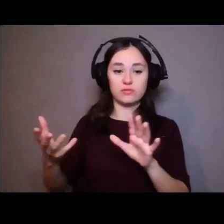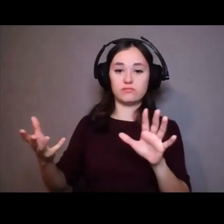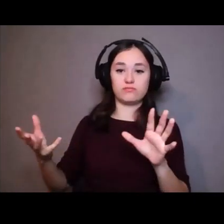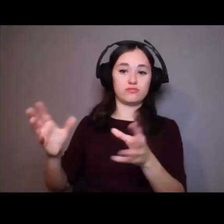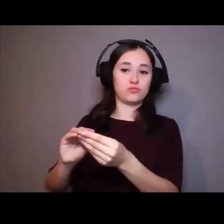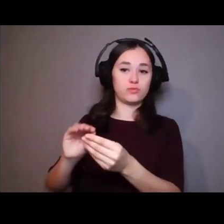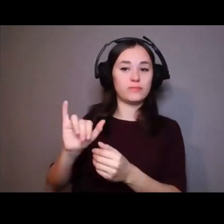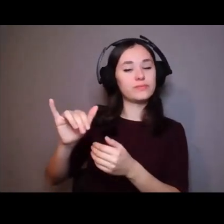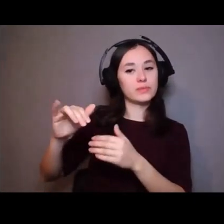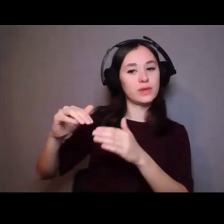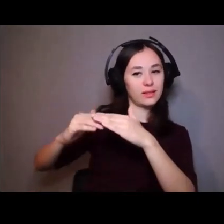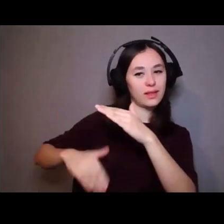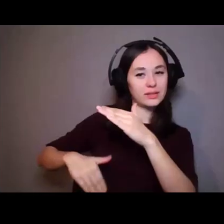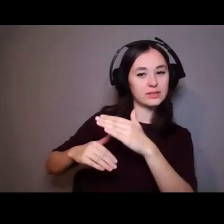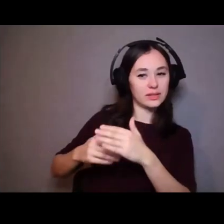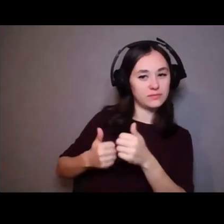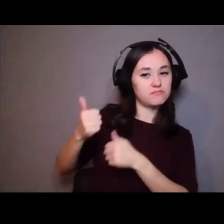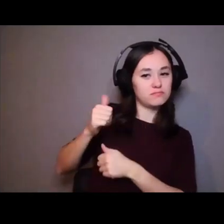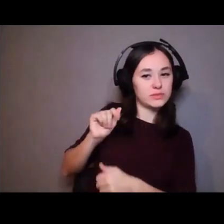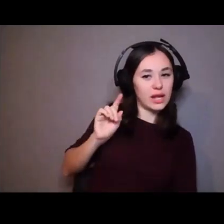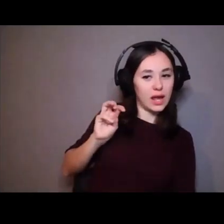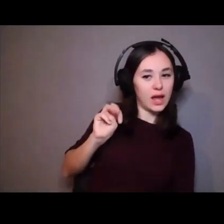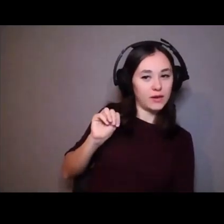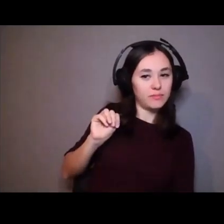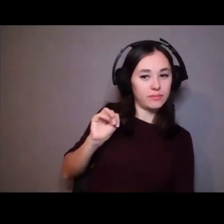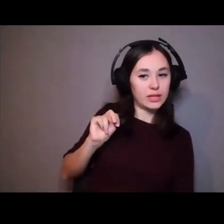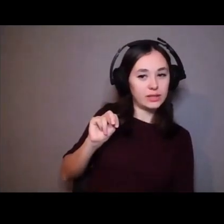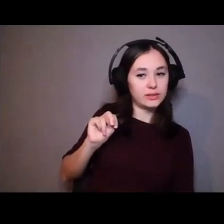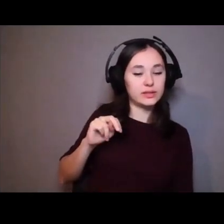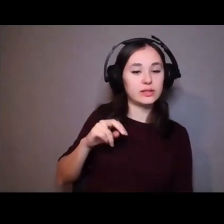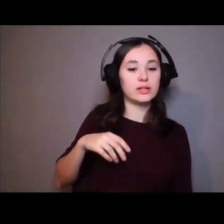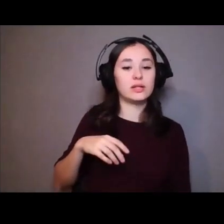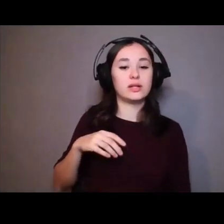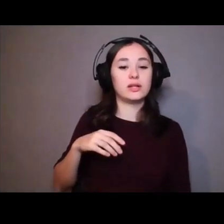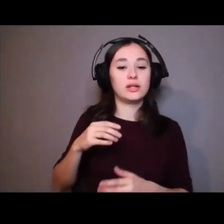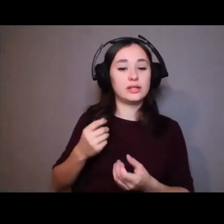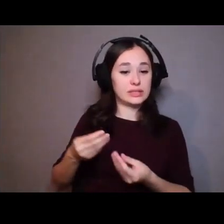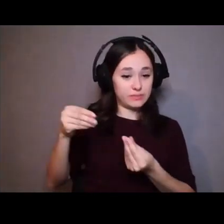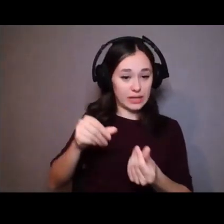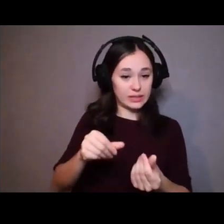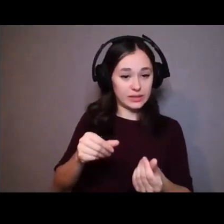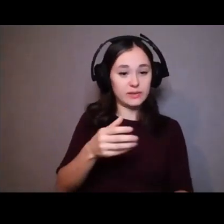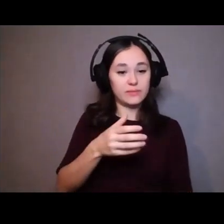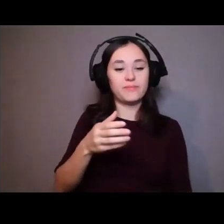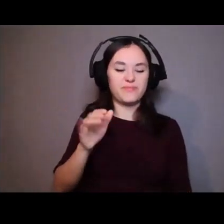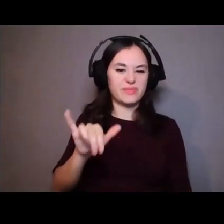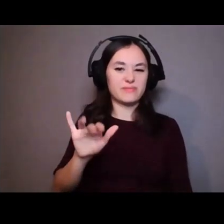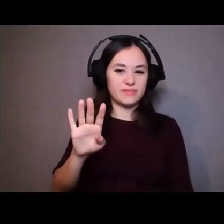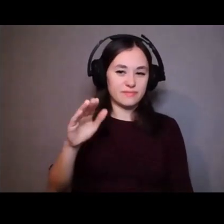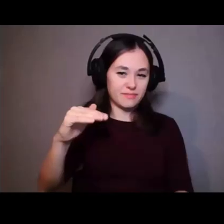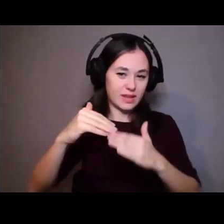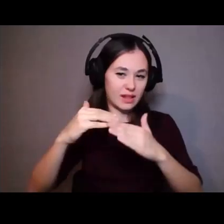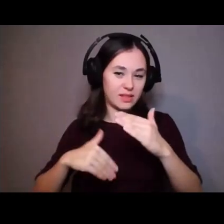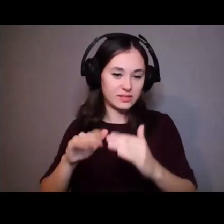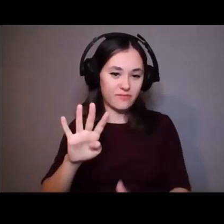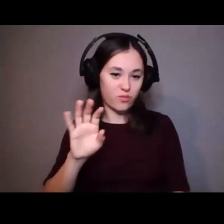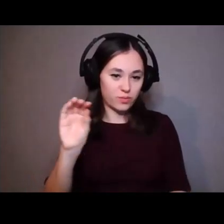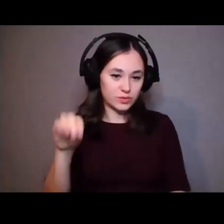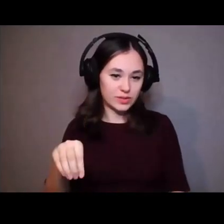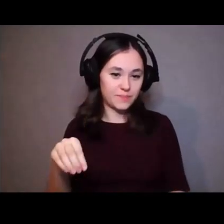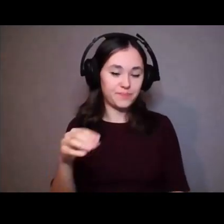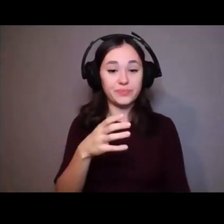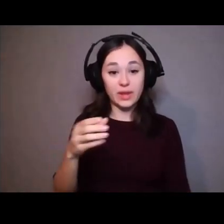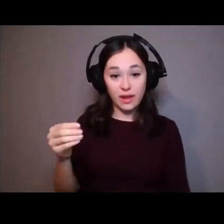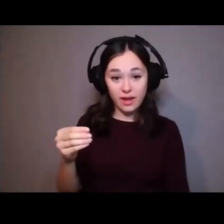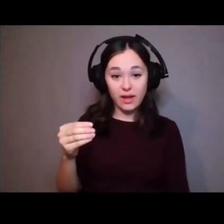spending, which is now be less than 4%, and then the RAE spending, it takes it a little bit above 5% or 5.7% of